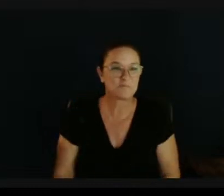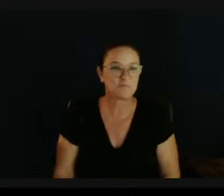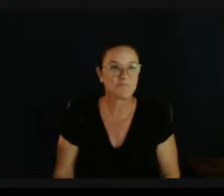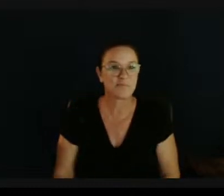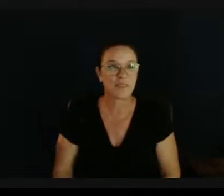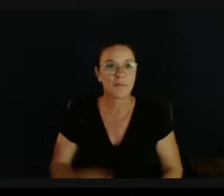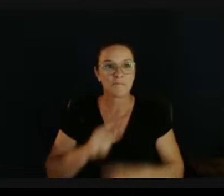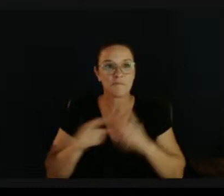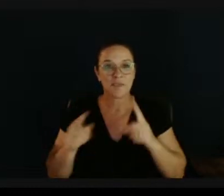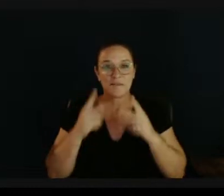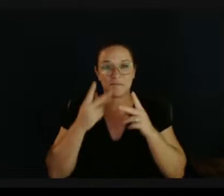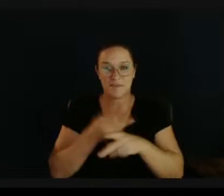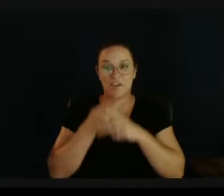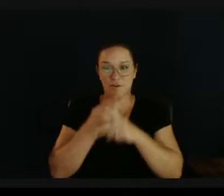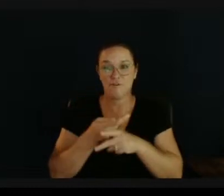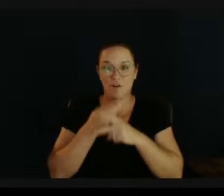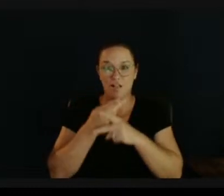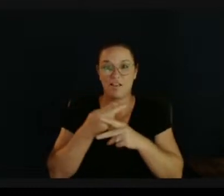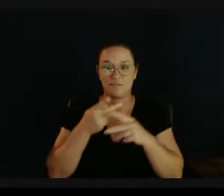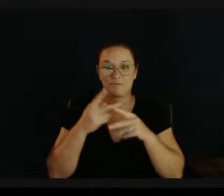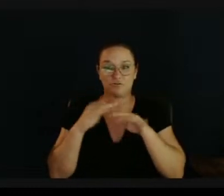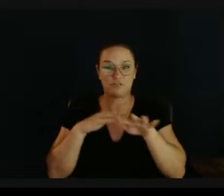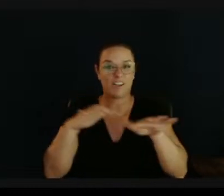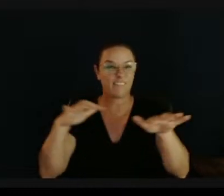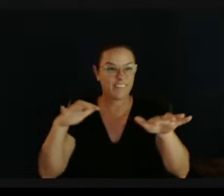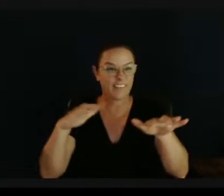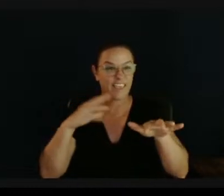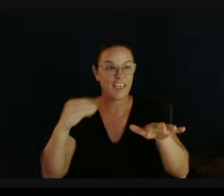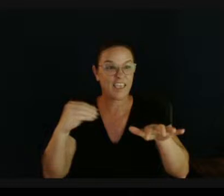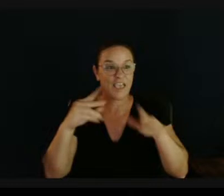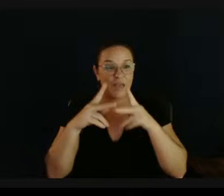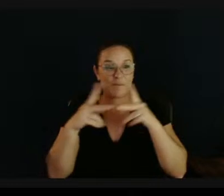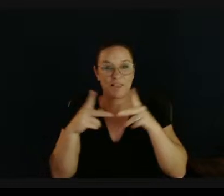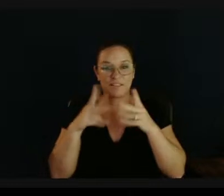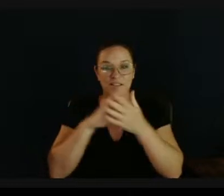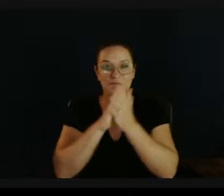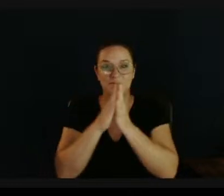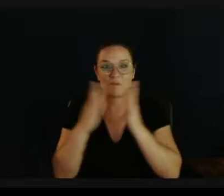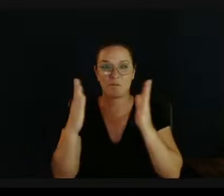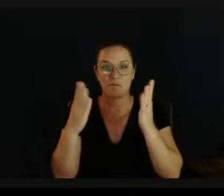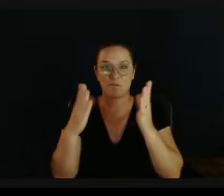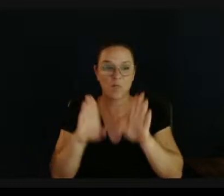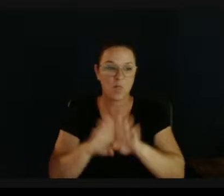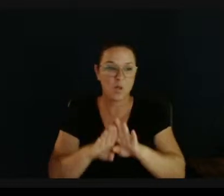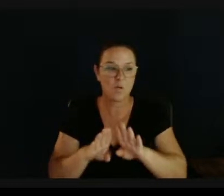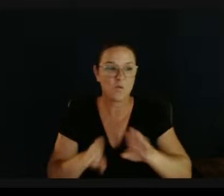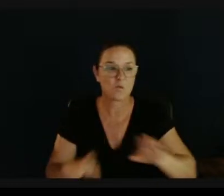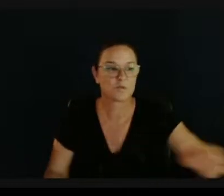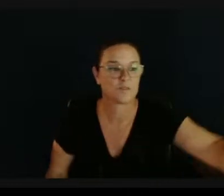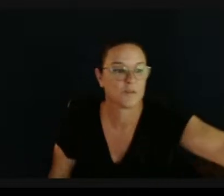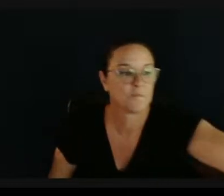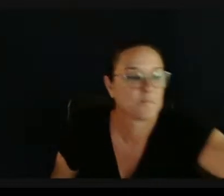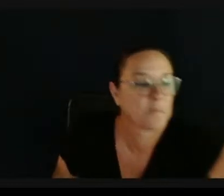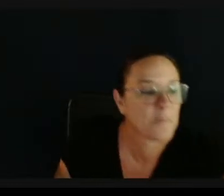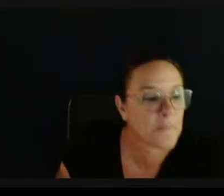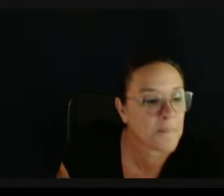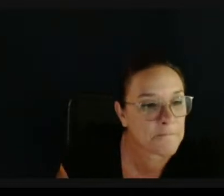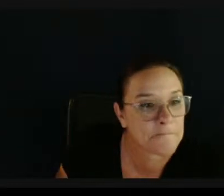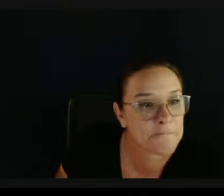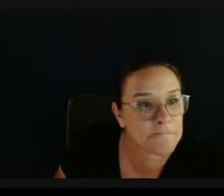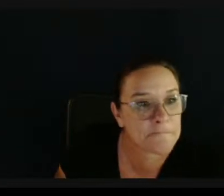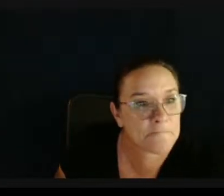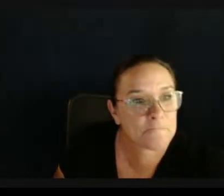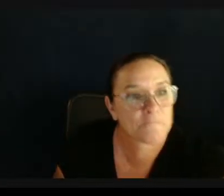out for traffic and potentially places that get closed if it does go off and the winds are